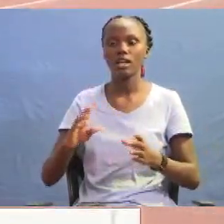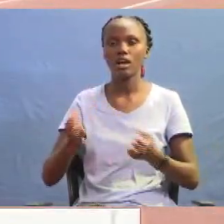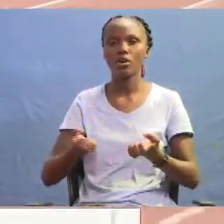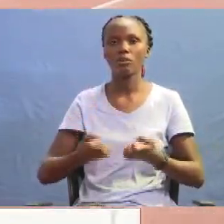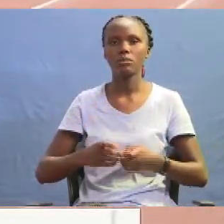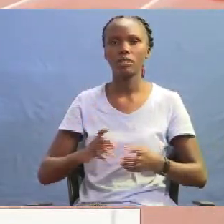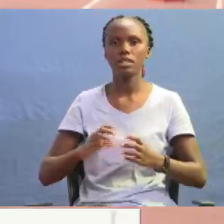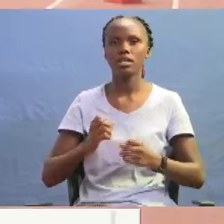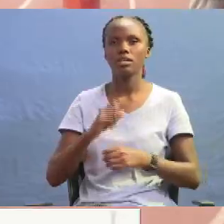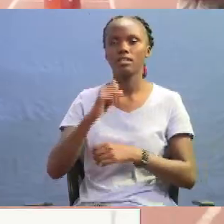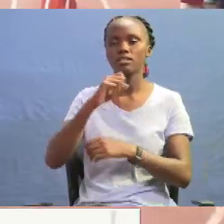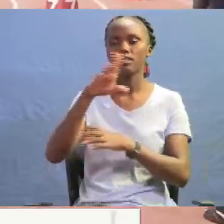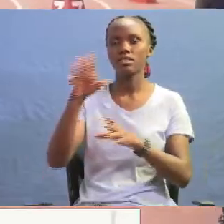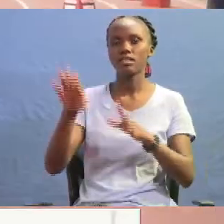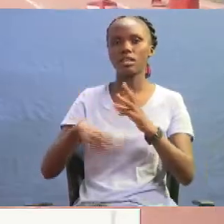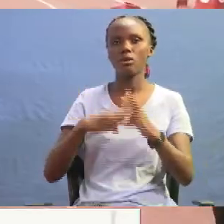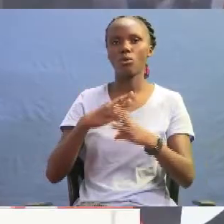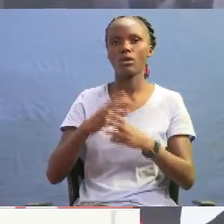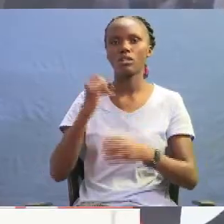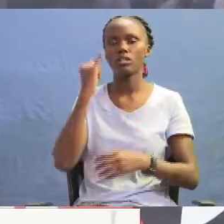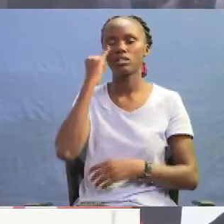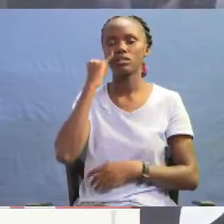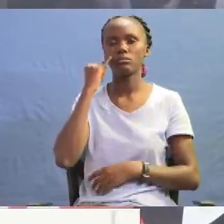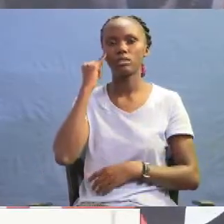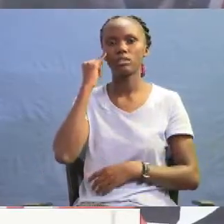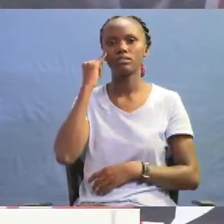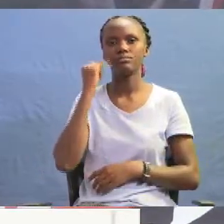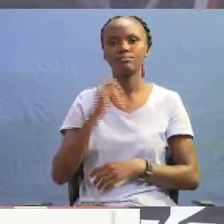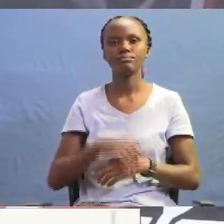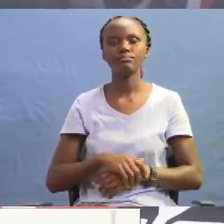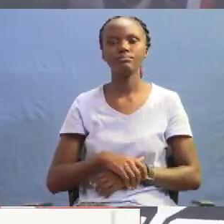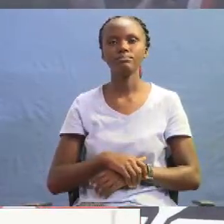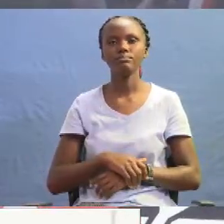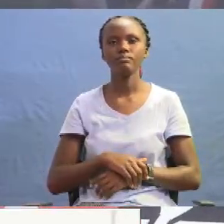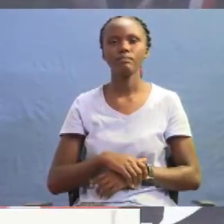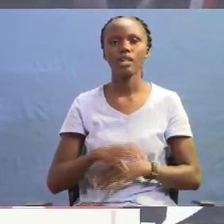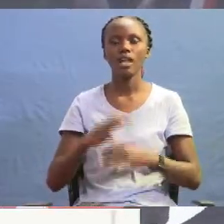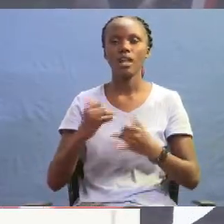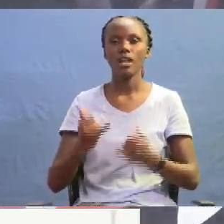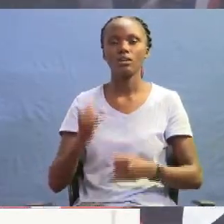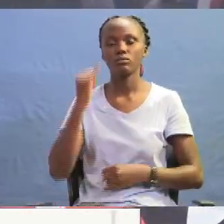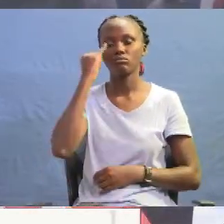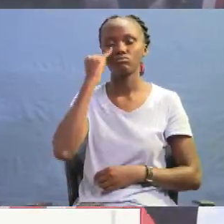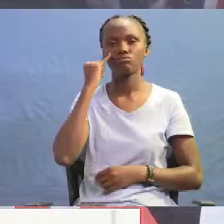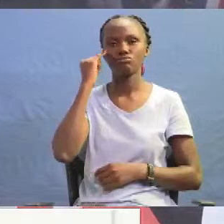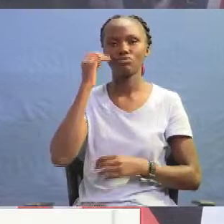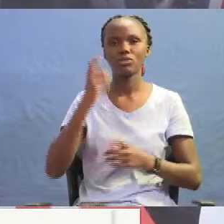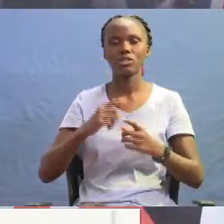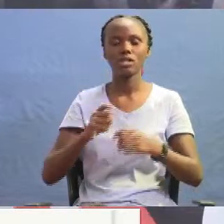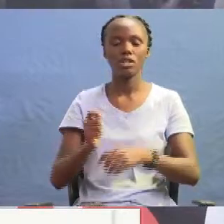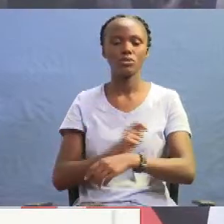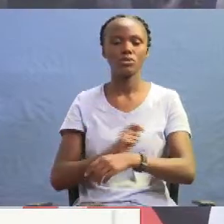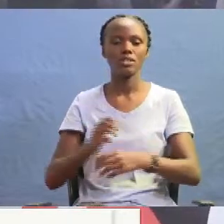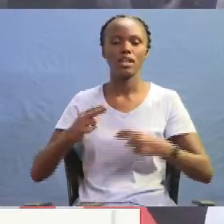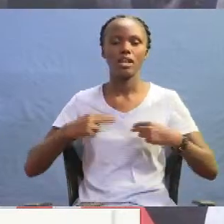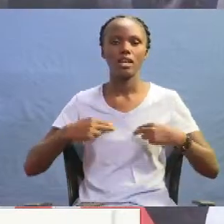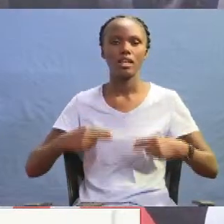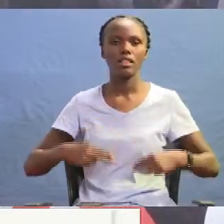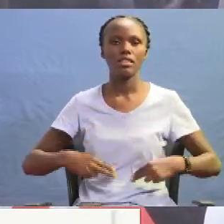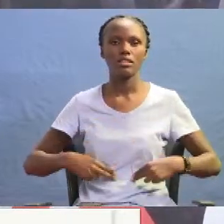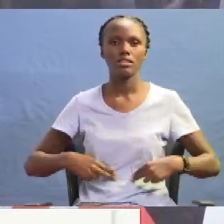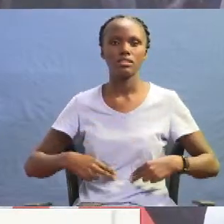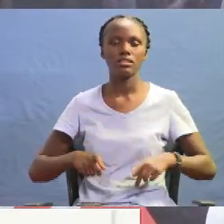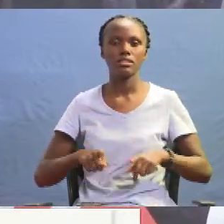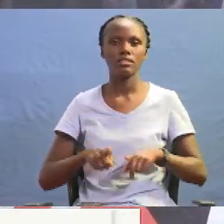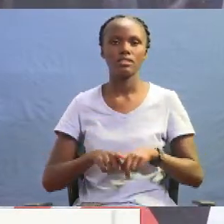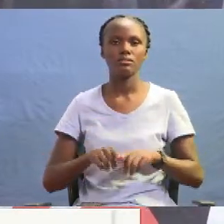another stab at world record in Tokyo. The target now is just to train healthy.